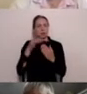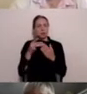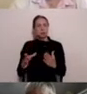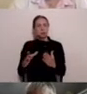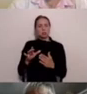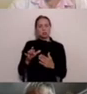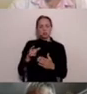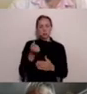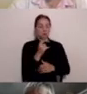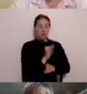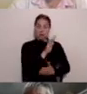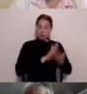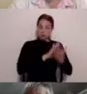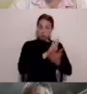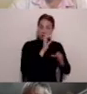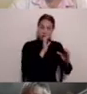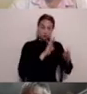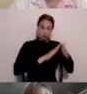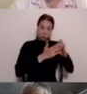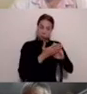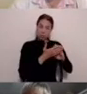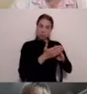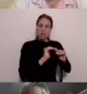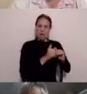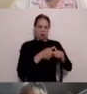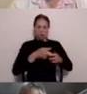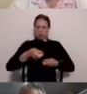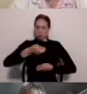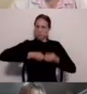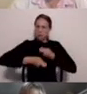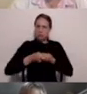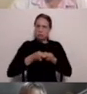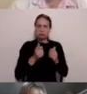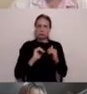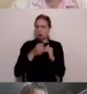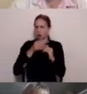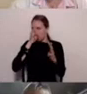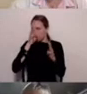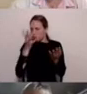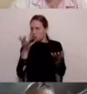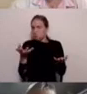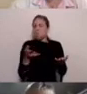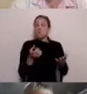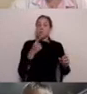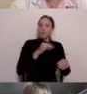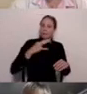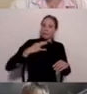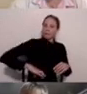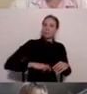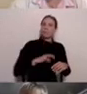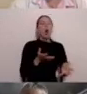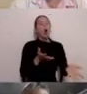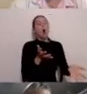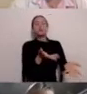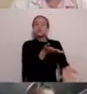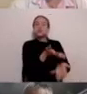that in-person community that has historically happened. You know, those benefits like, you know, that informal exchange that happens between